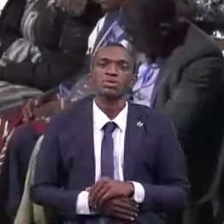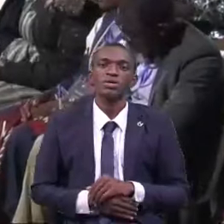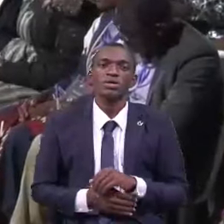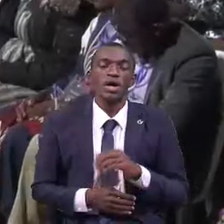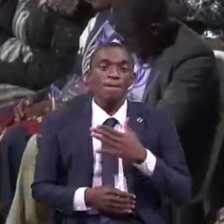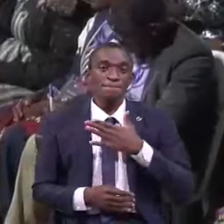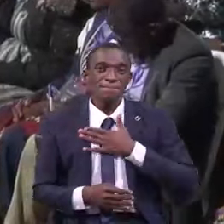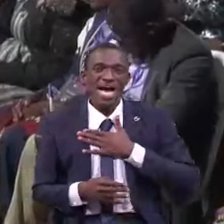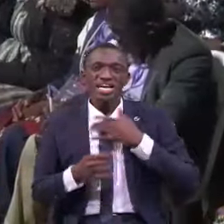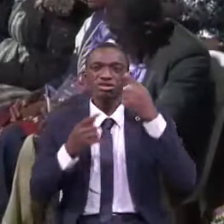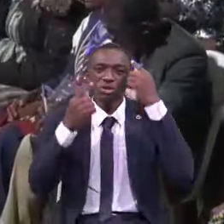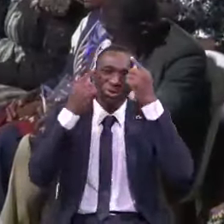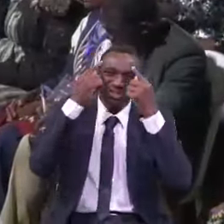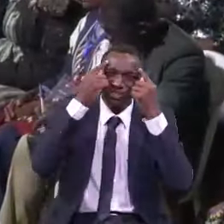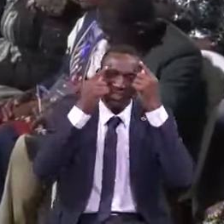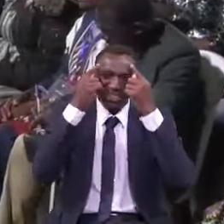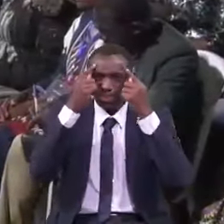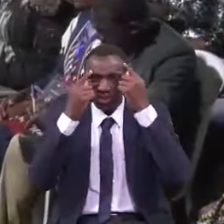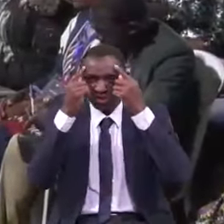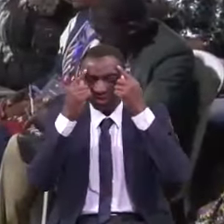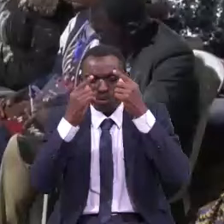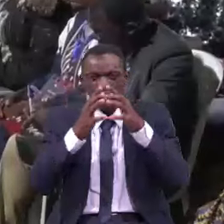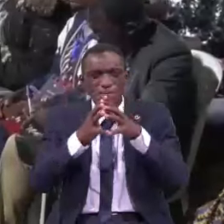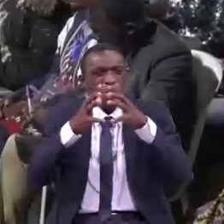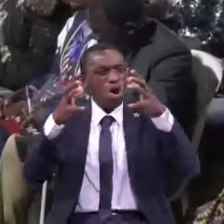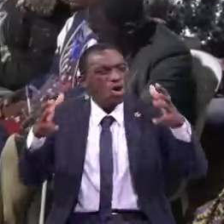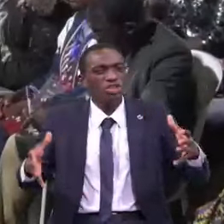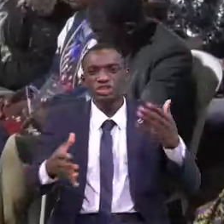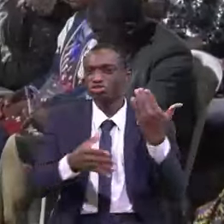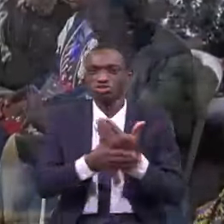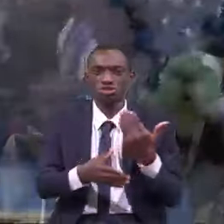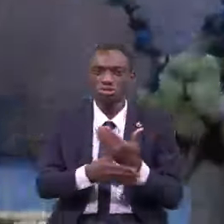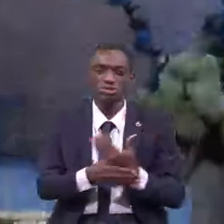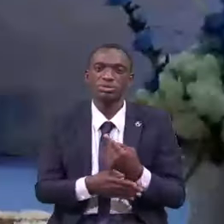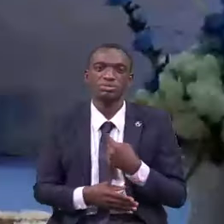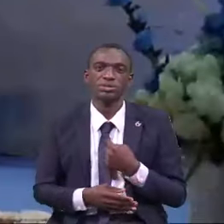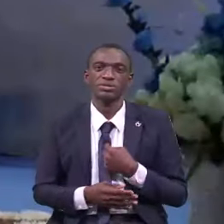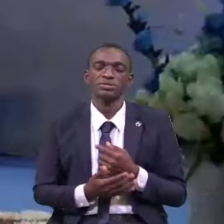My cogitations much troubled me.